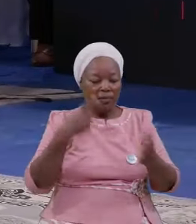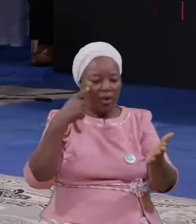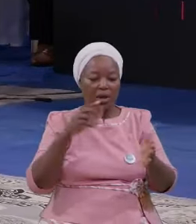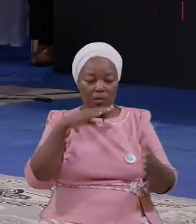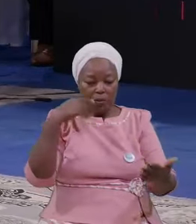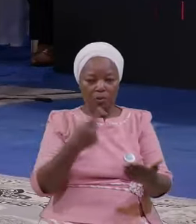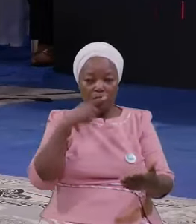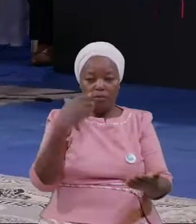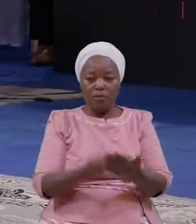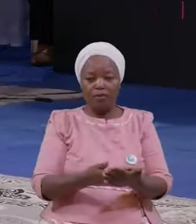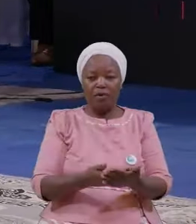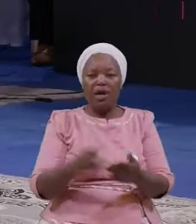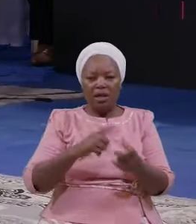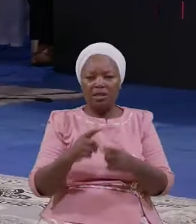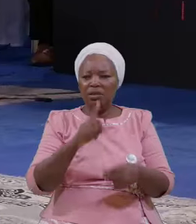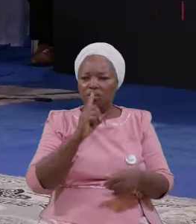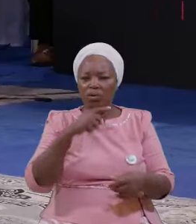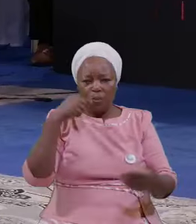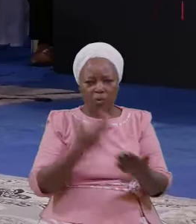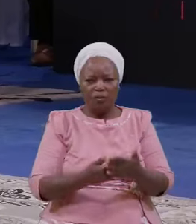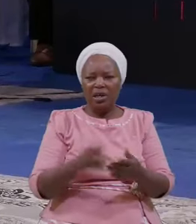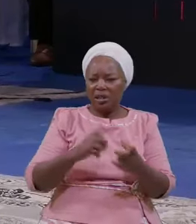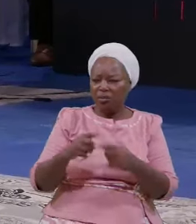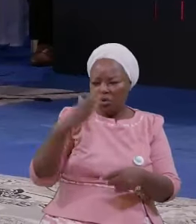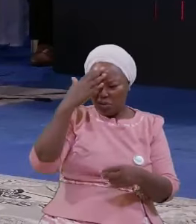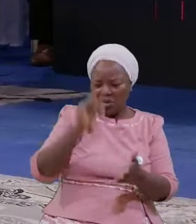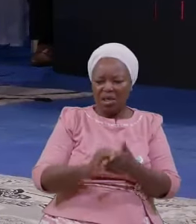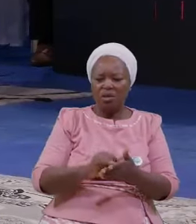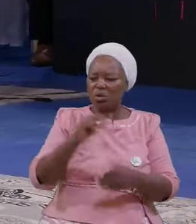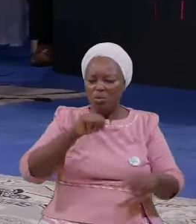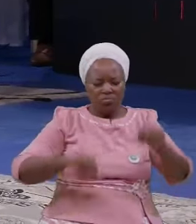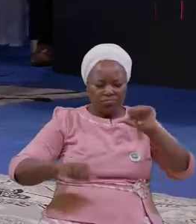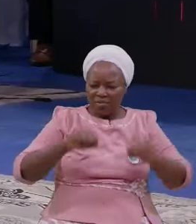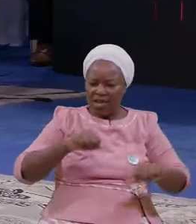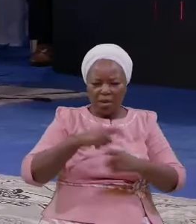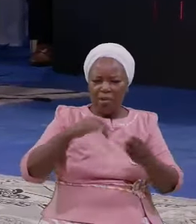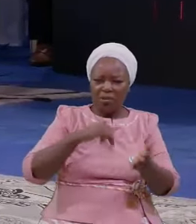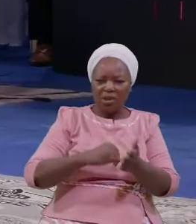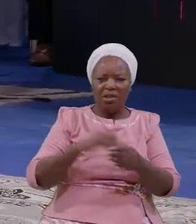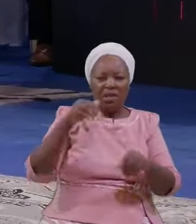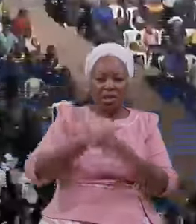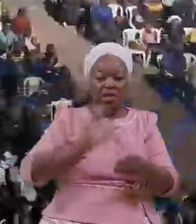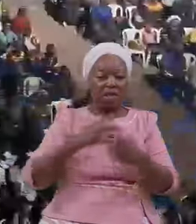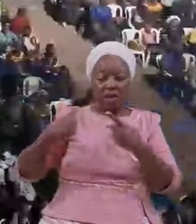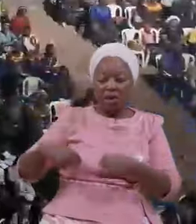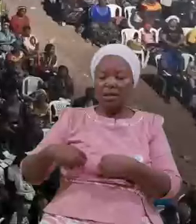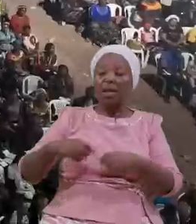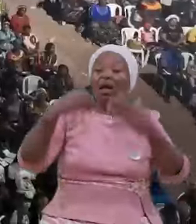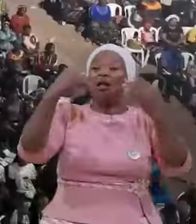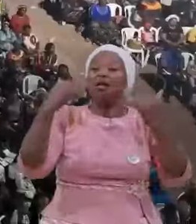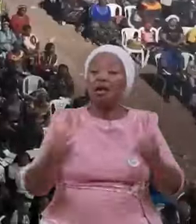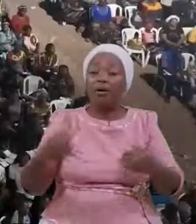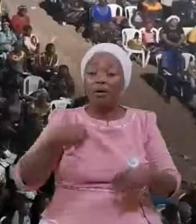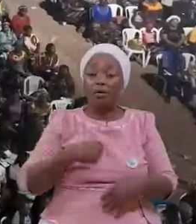said, we know there's no shadow of doubt in our heart. Now we know